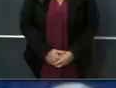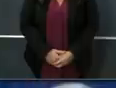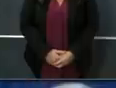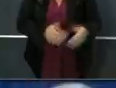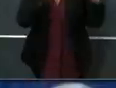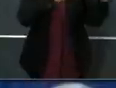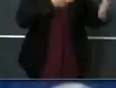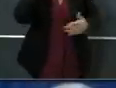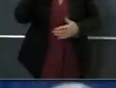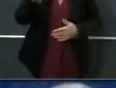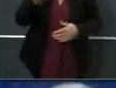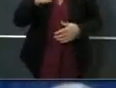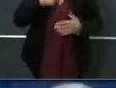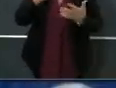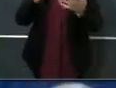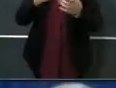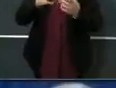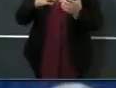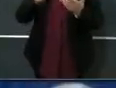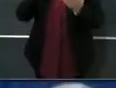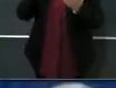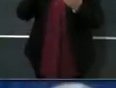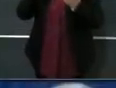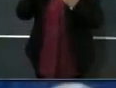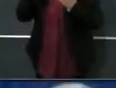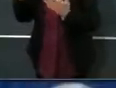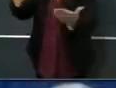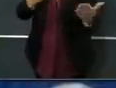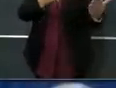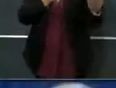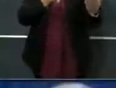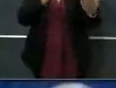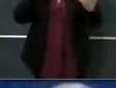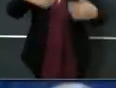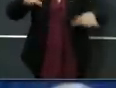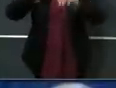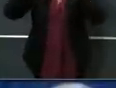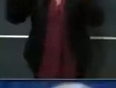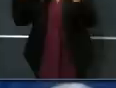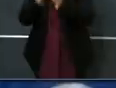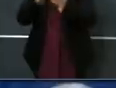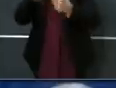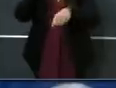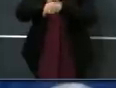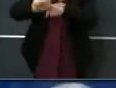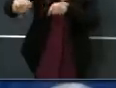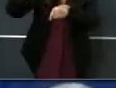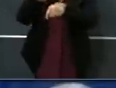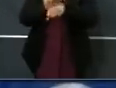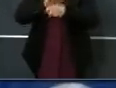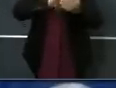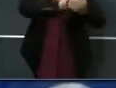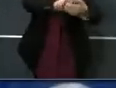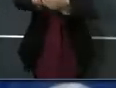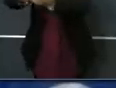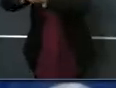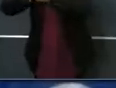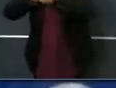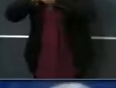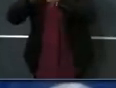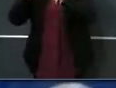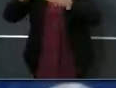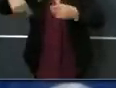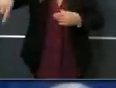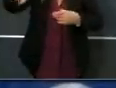Thank you, Jen. And I want to again just thank the partnership and the teamwork that is demonstrable in not